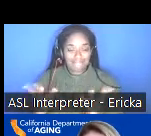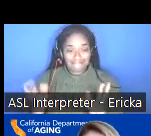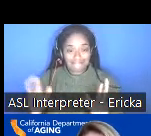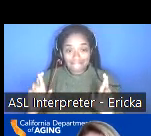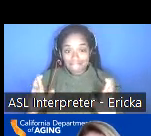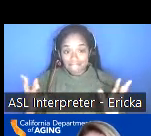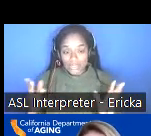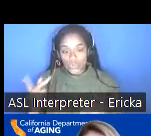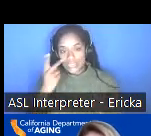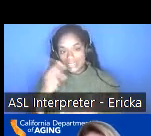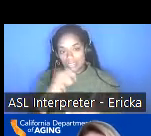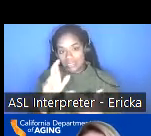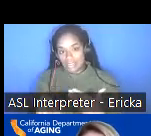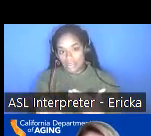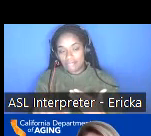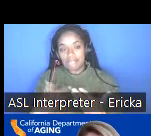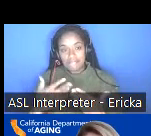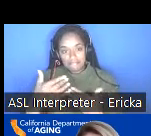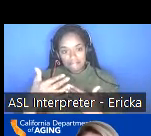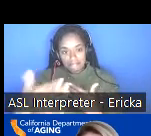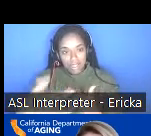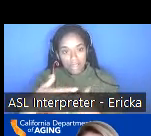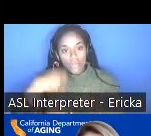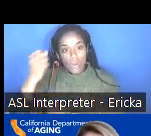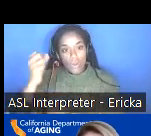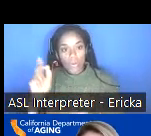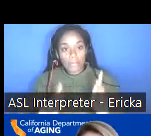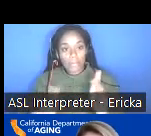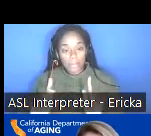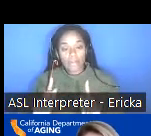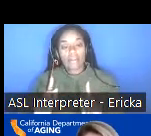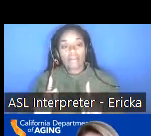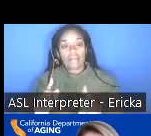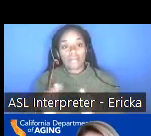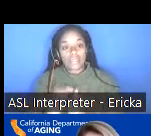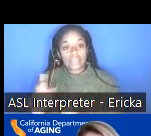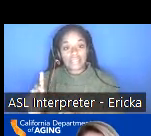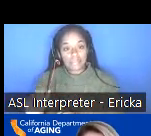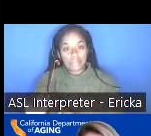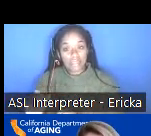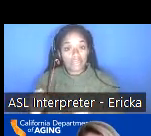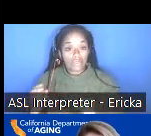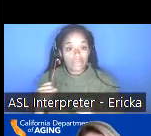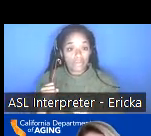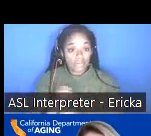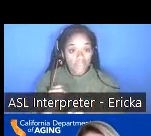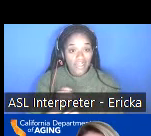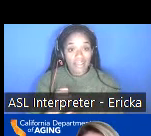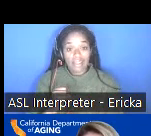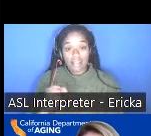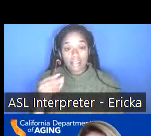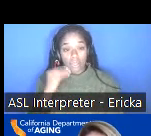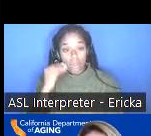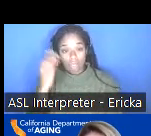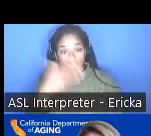see the results as it plays out on older adults and people with disabilities to really fight not only our homelessness problem, but to